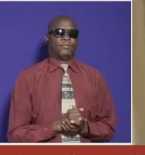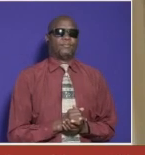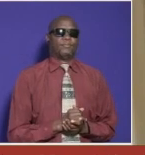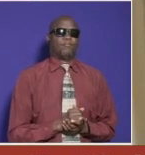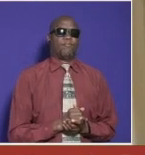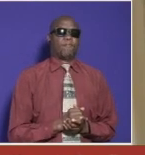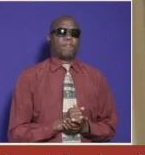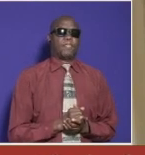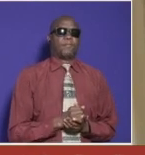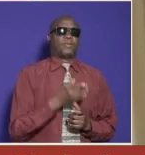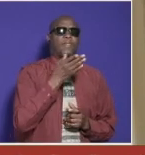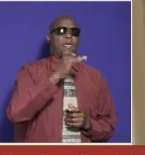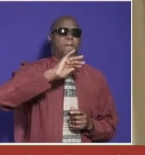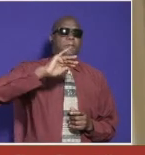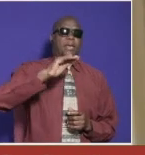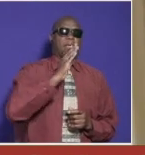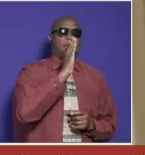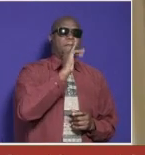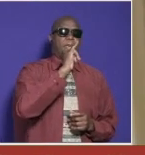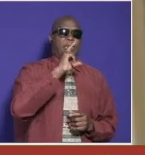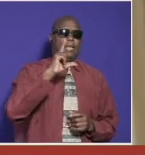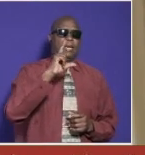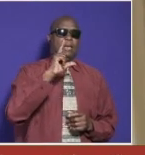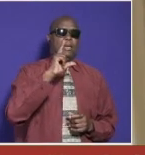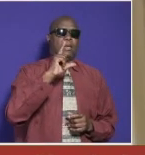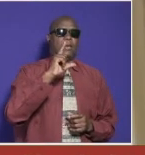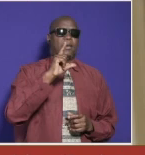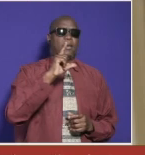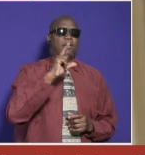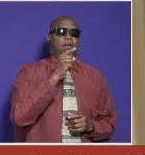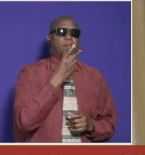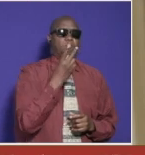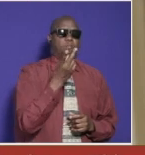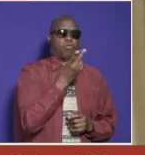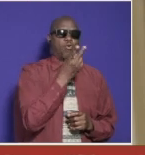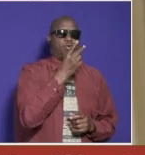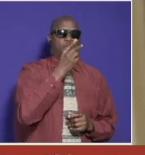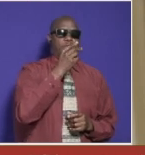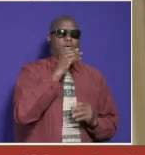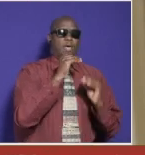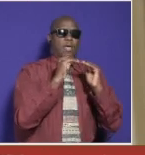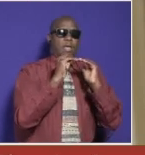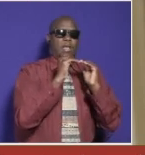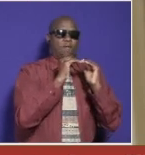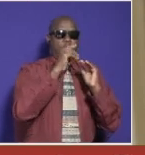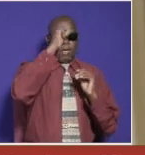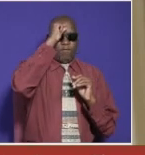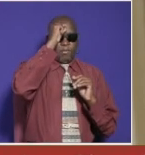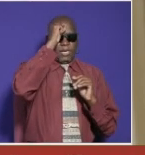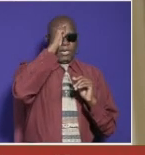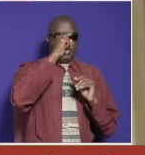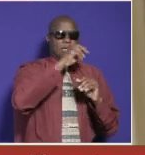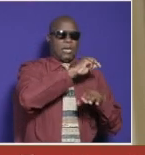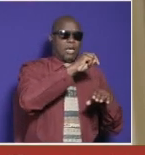There is already a pending bill out there, owed by government, both at both levels, at the national and county, with